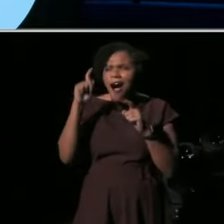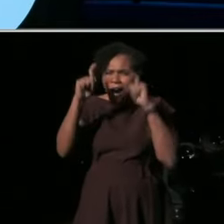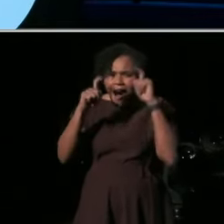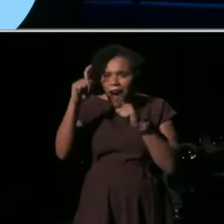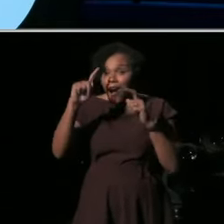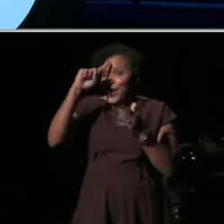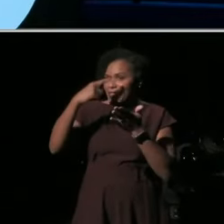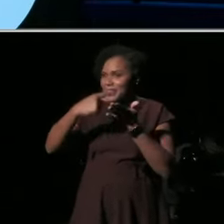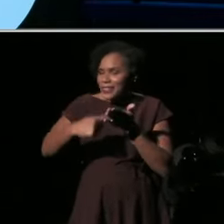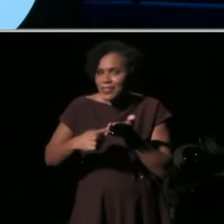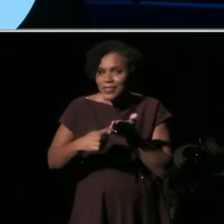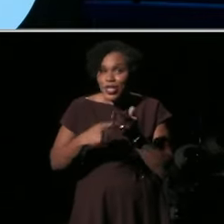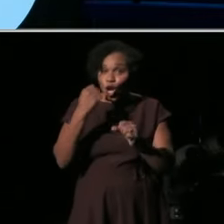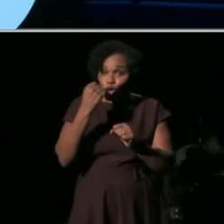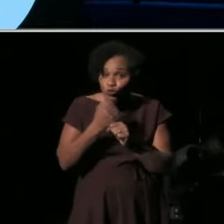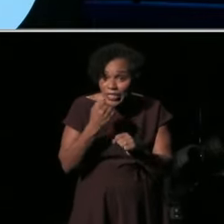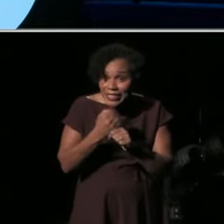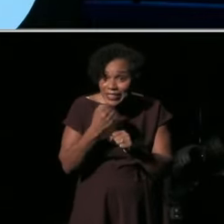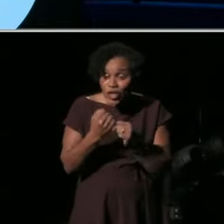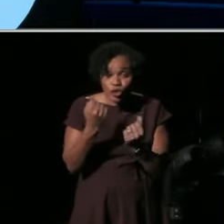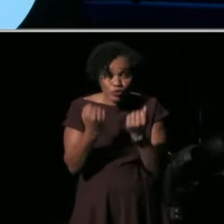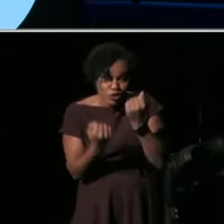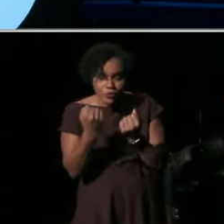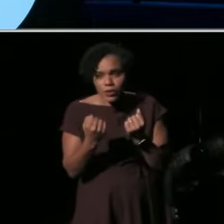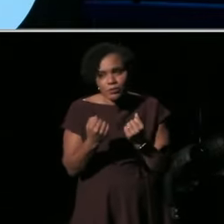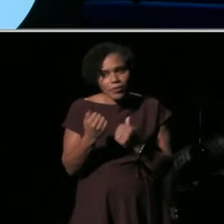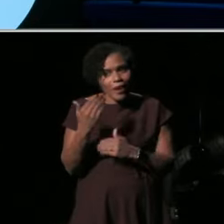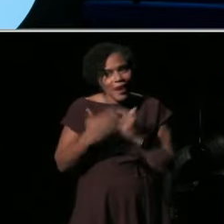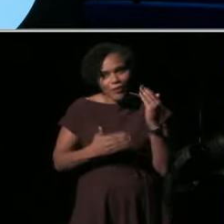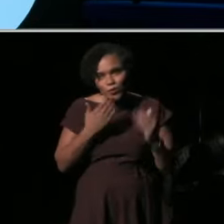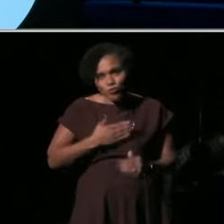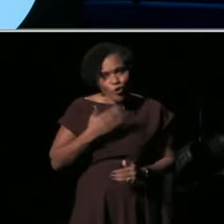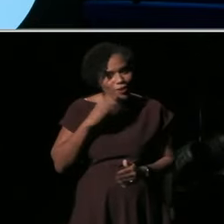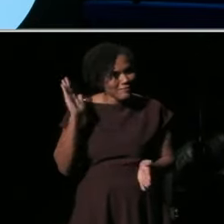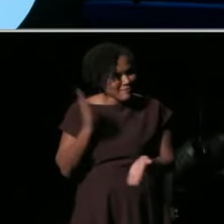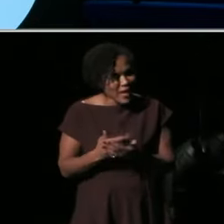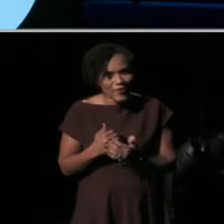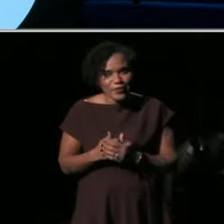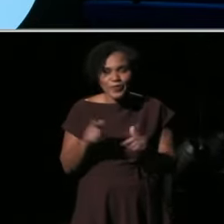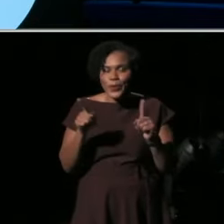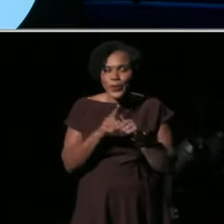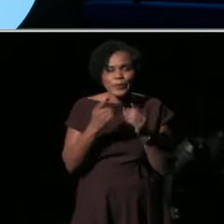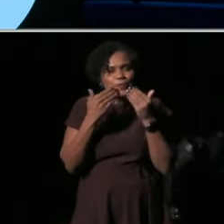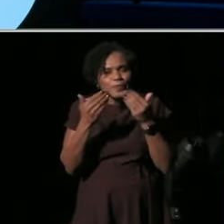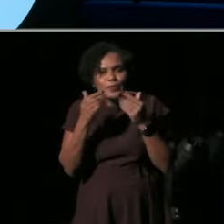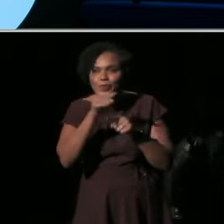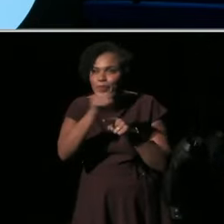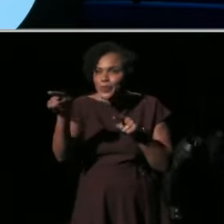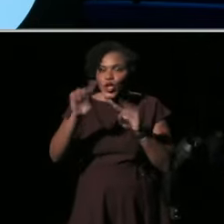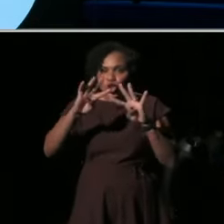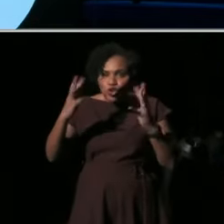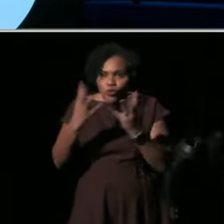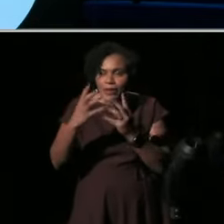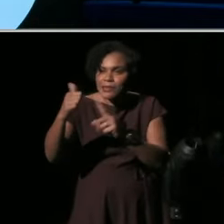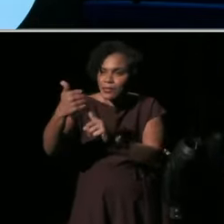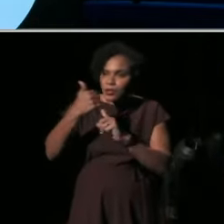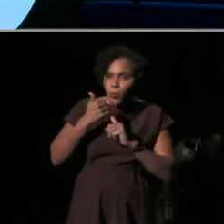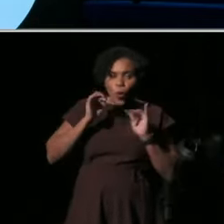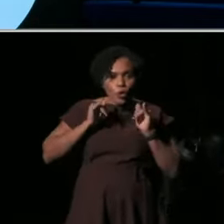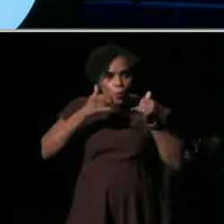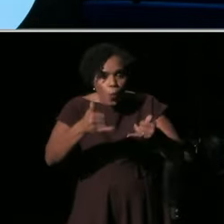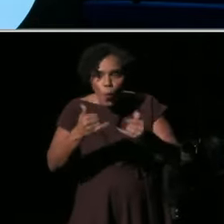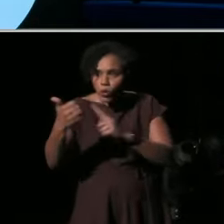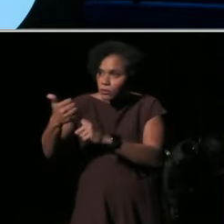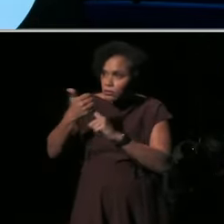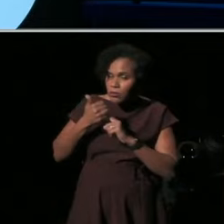Grierson juries are never dull. And of course I must also thank all the trustees for the many ways in which they support our awards and training